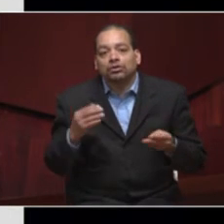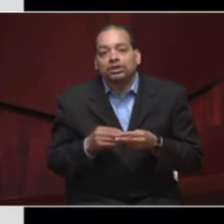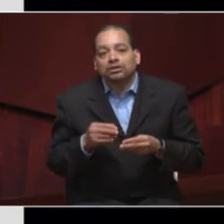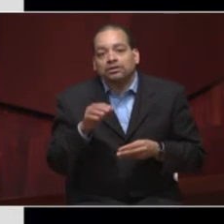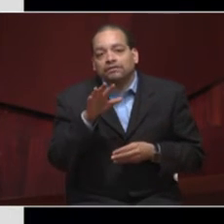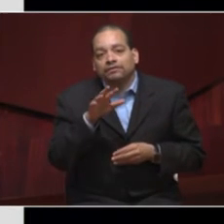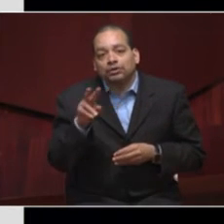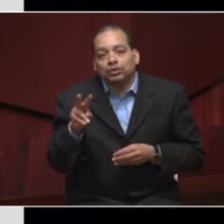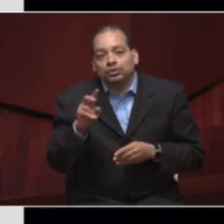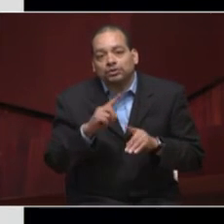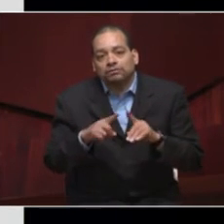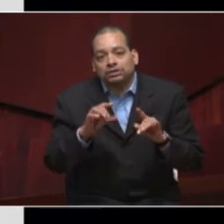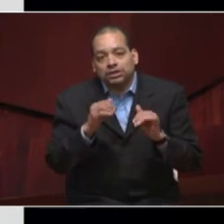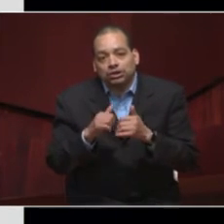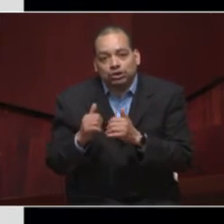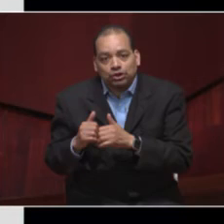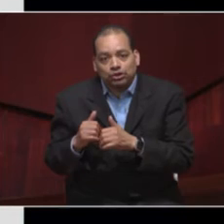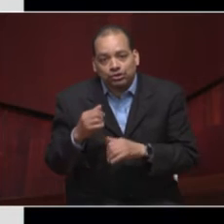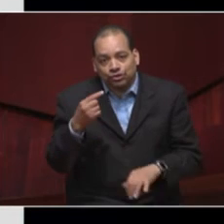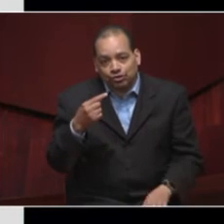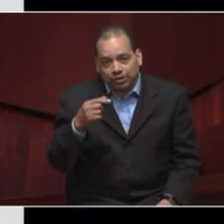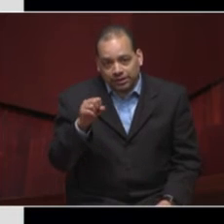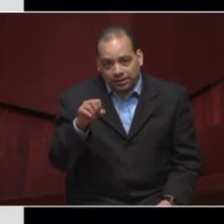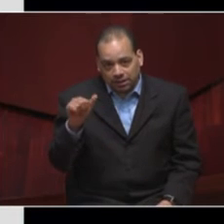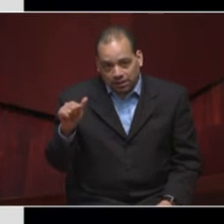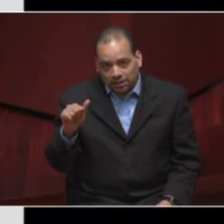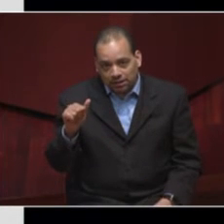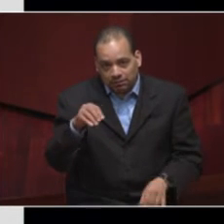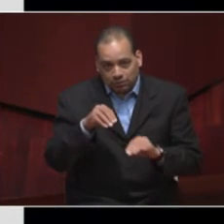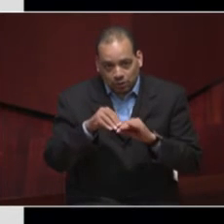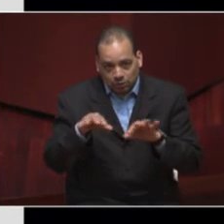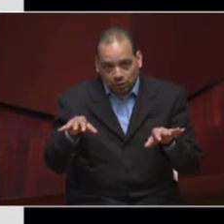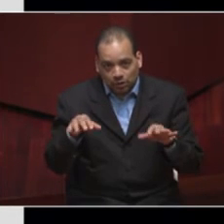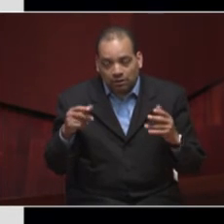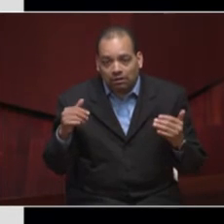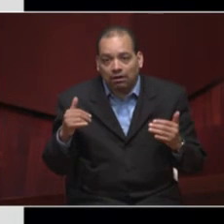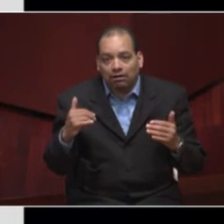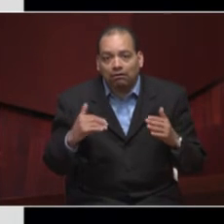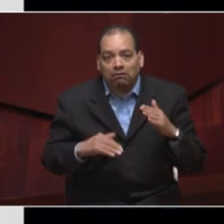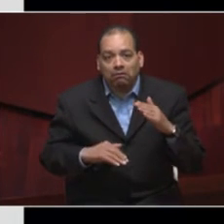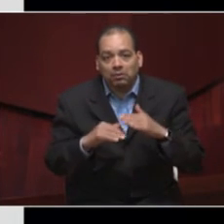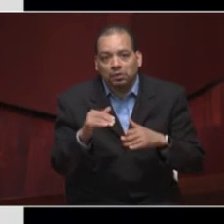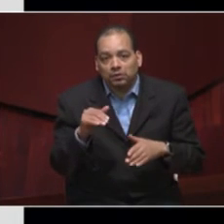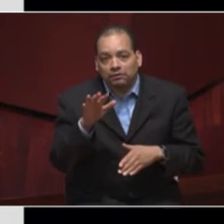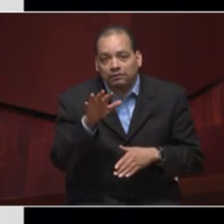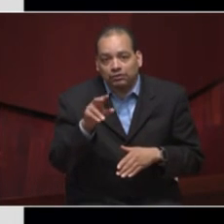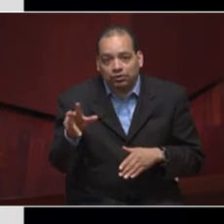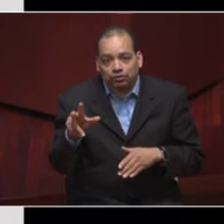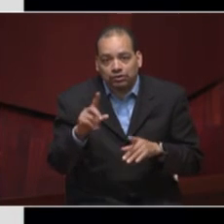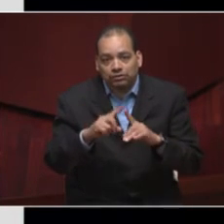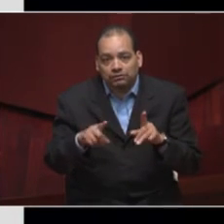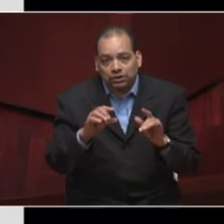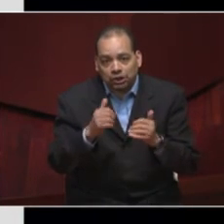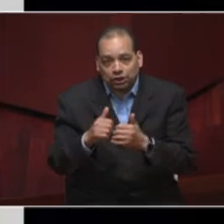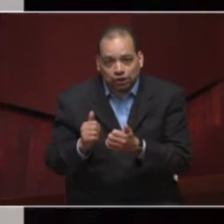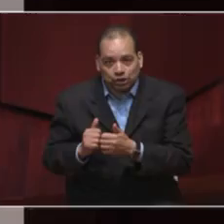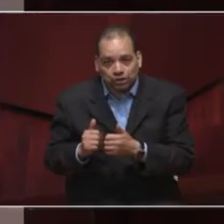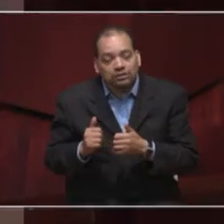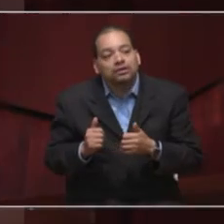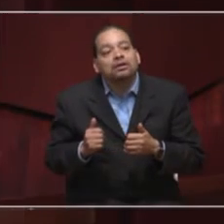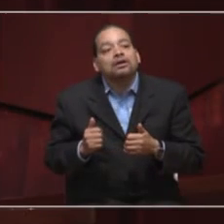agencies. GSA just deployed yesterday, so I'm up to 53 agencies that are using the upgraded version of the